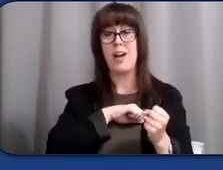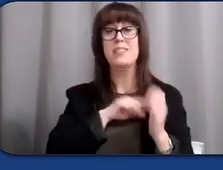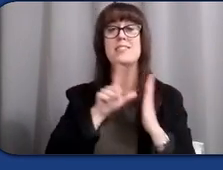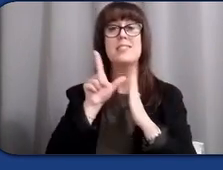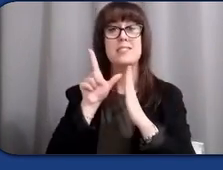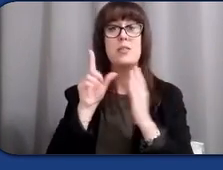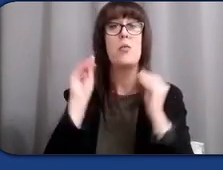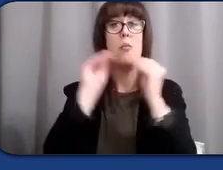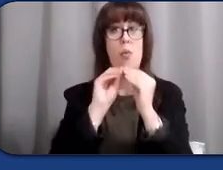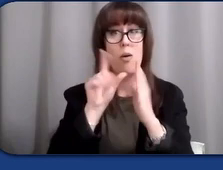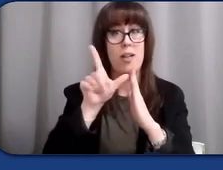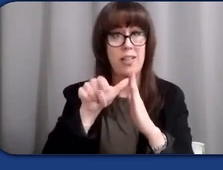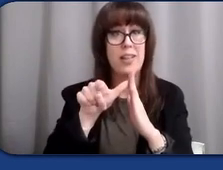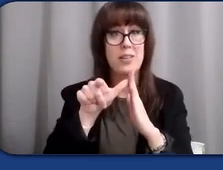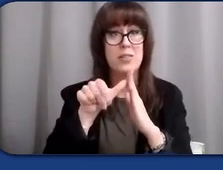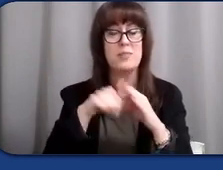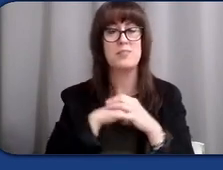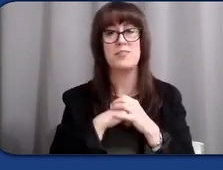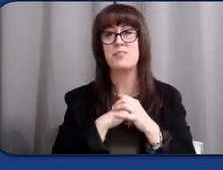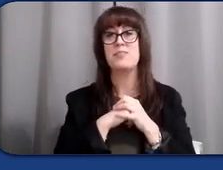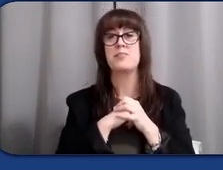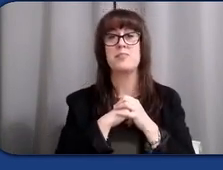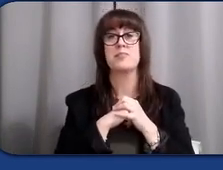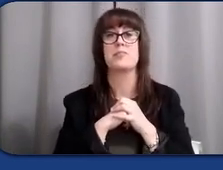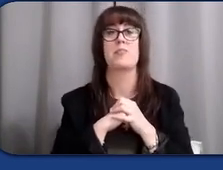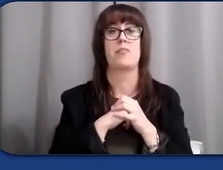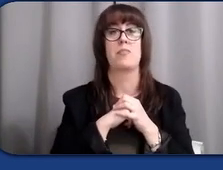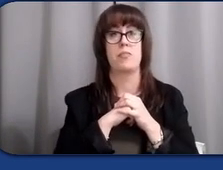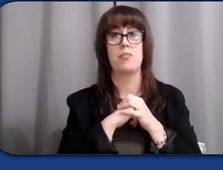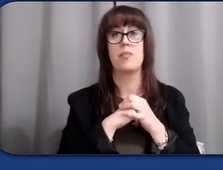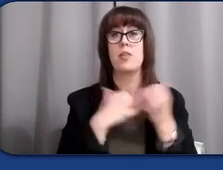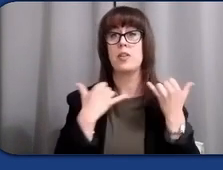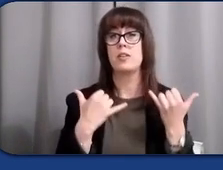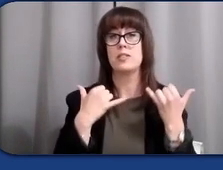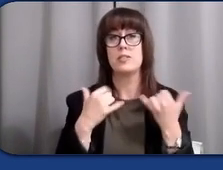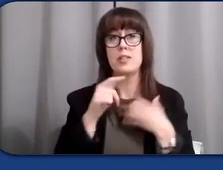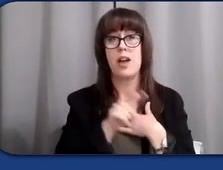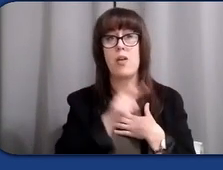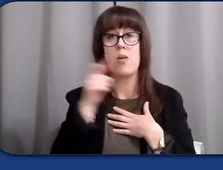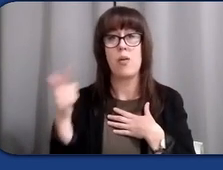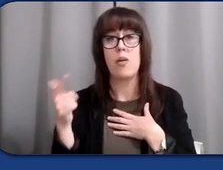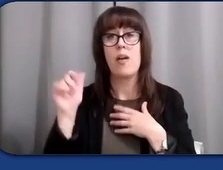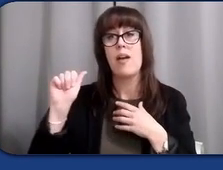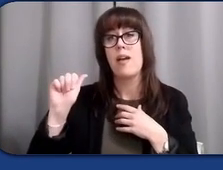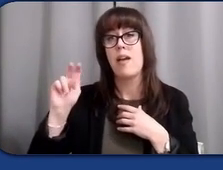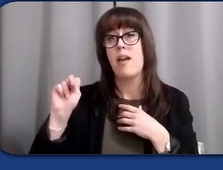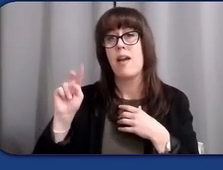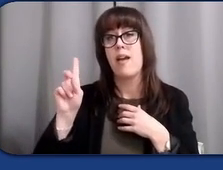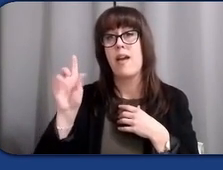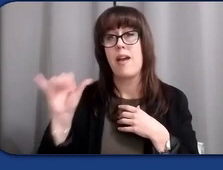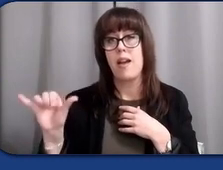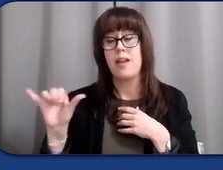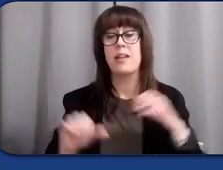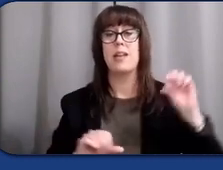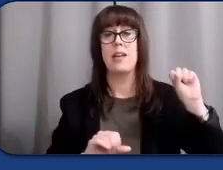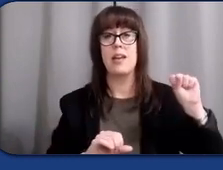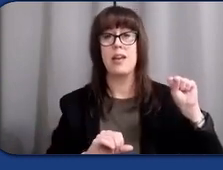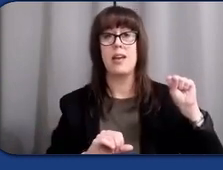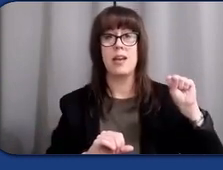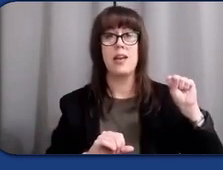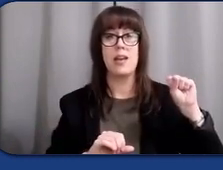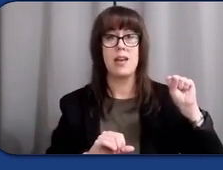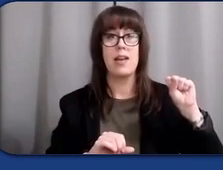to Andy and Sean and learn more about the story of Bullets to Books and what Jock is hoping to